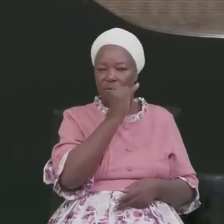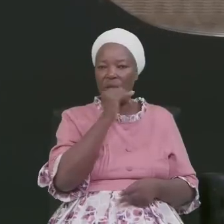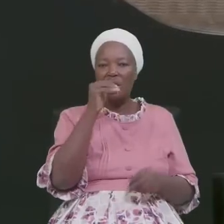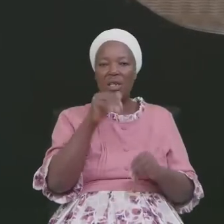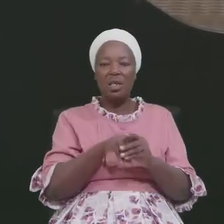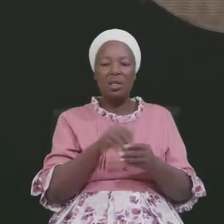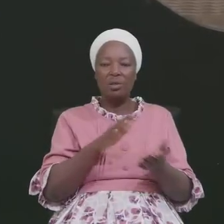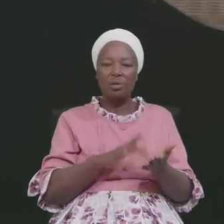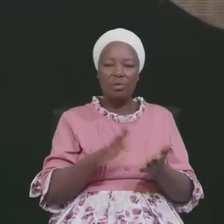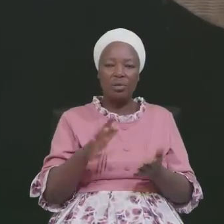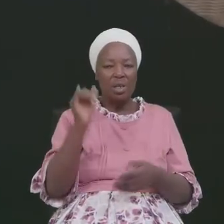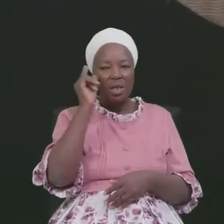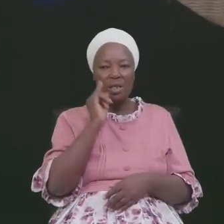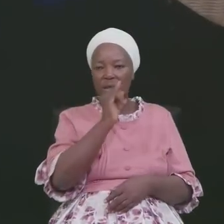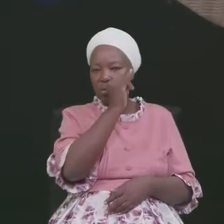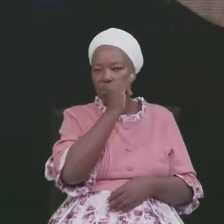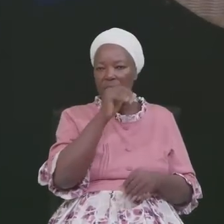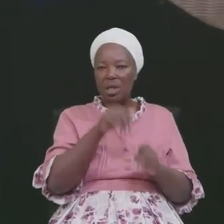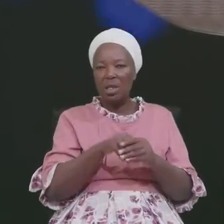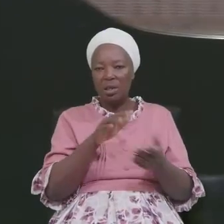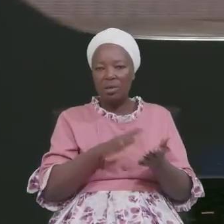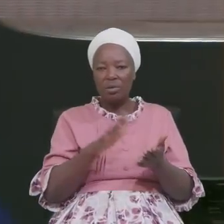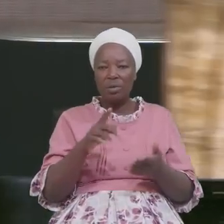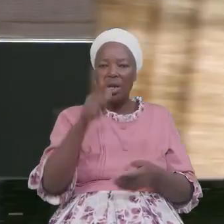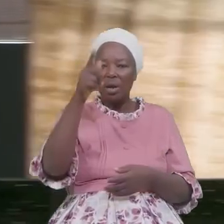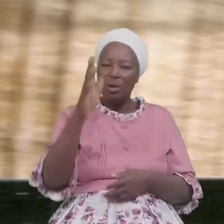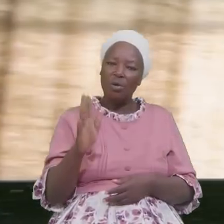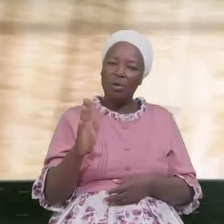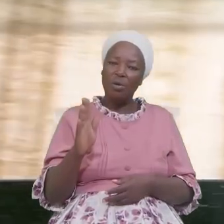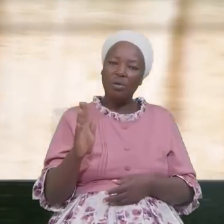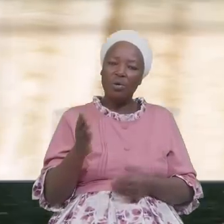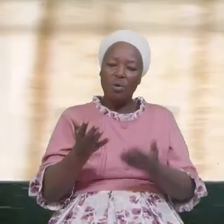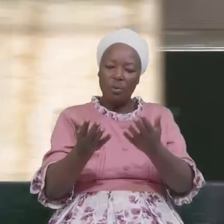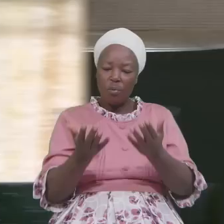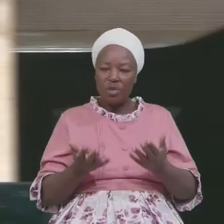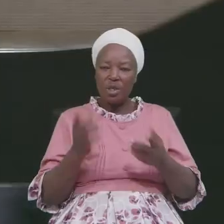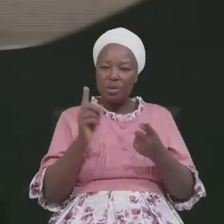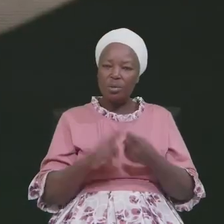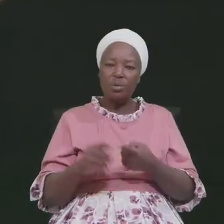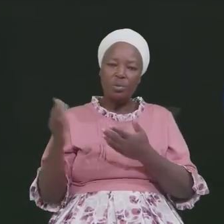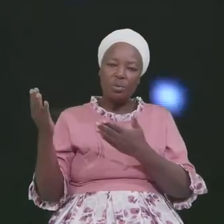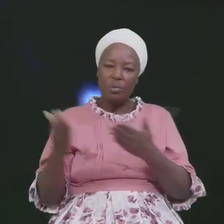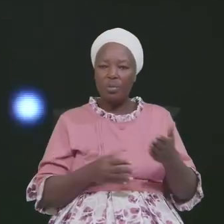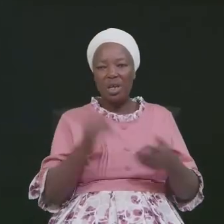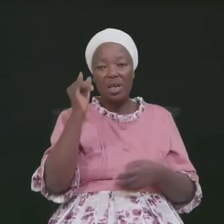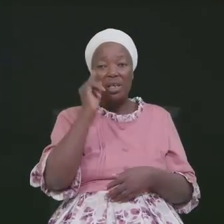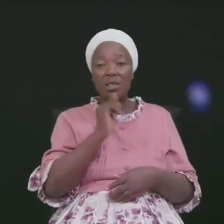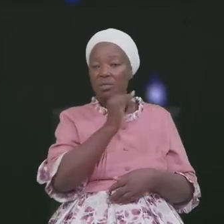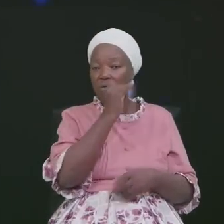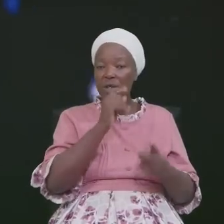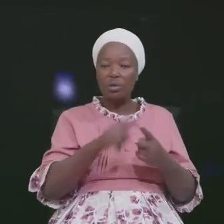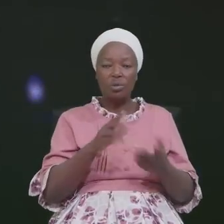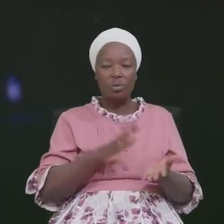glory. Israel in glory. God wanted to bring Israel to glory.